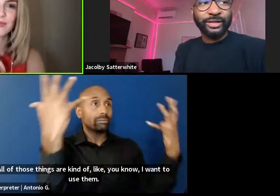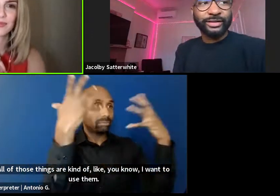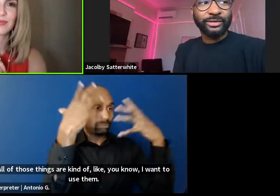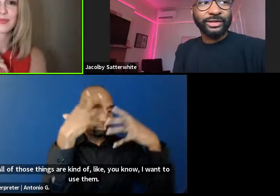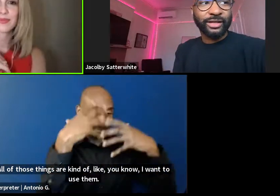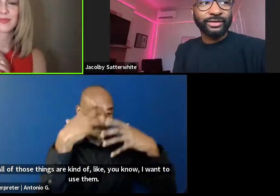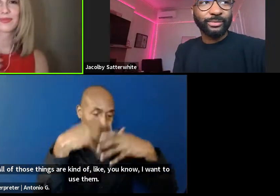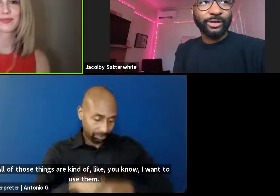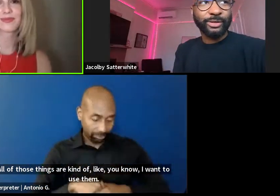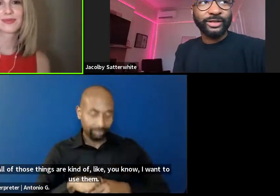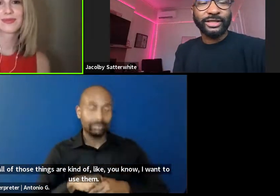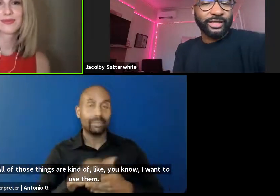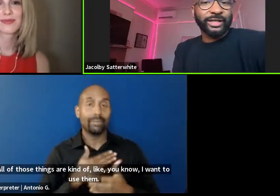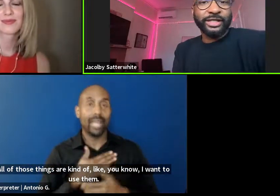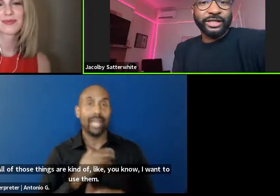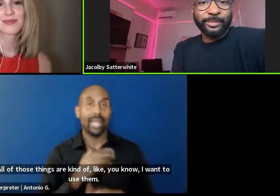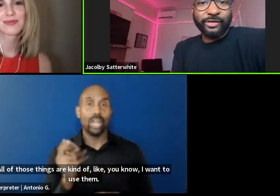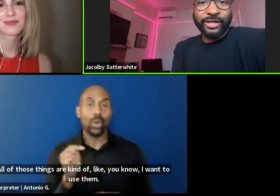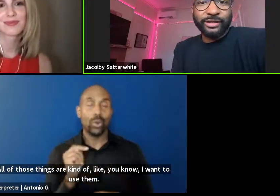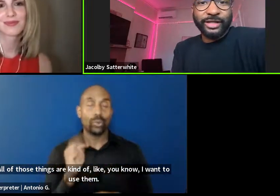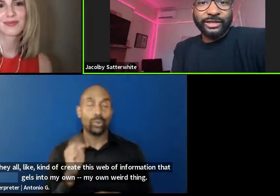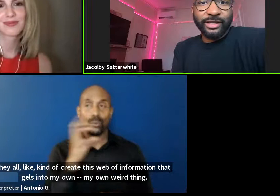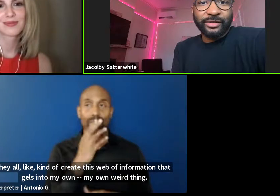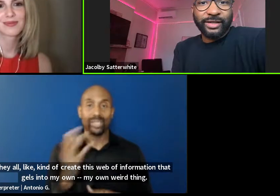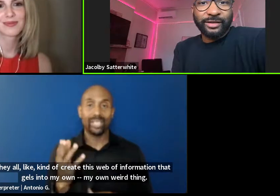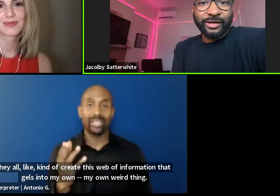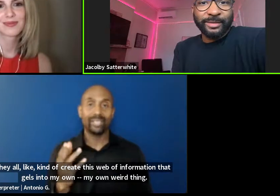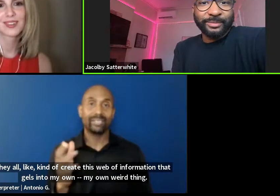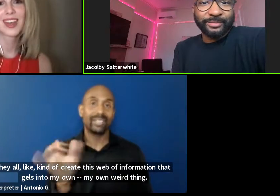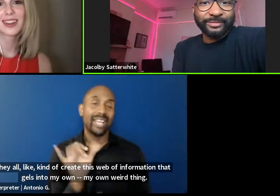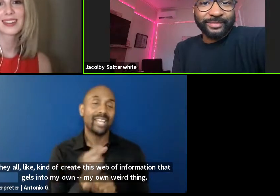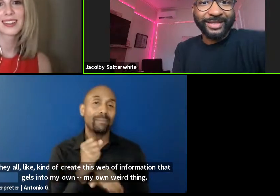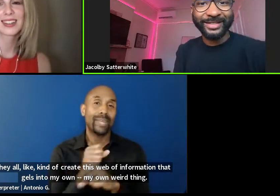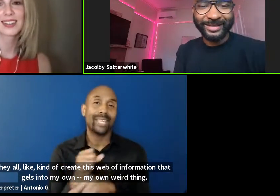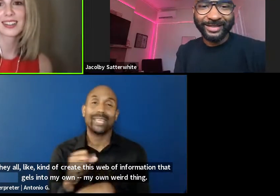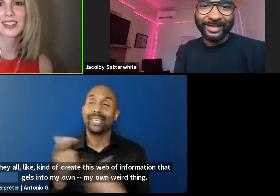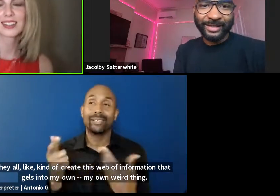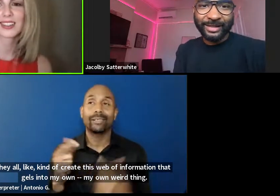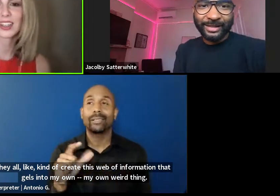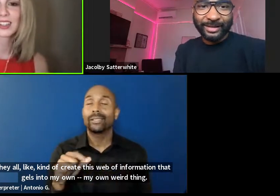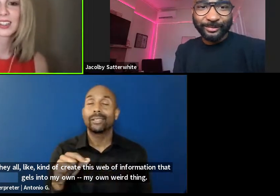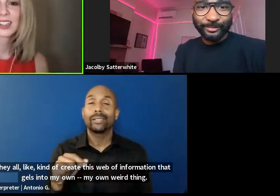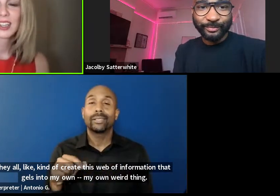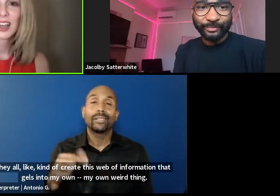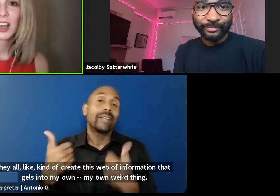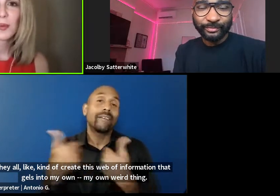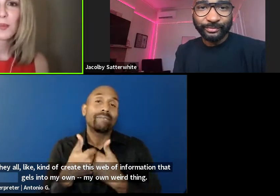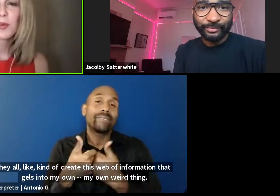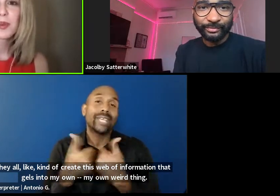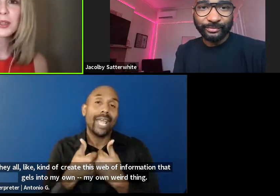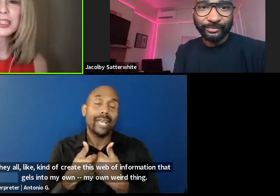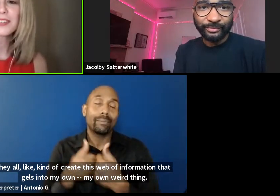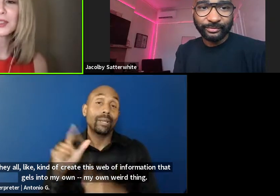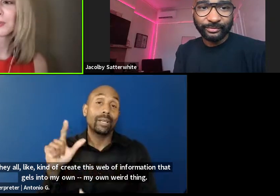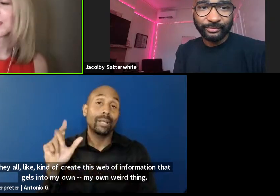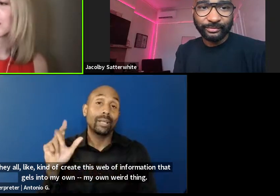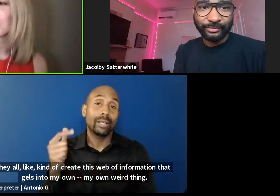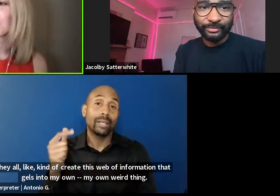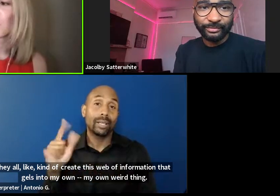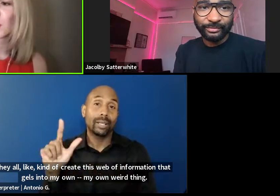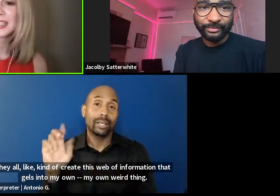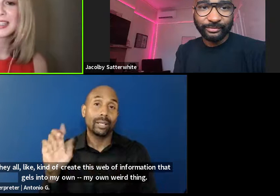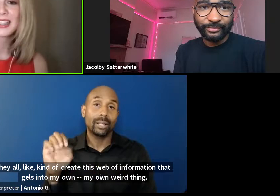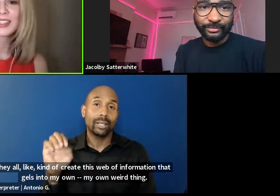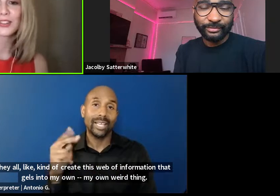my own weird thing. So it's world building. It's just like legends, creating a legend, like in a video game. Yeah, exactly. That's great. Well, maybe you can give us a preview